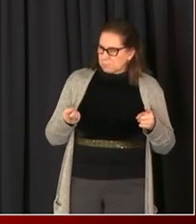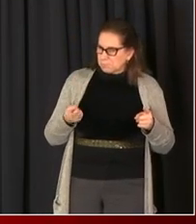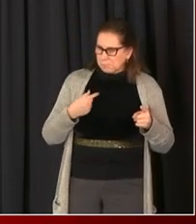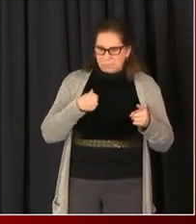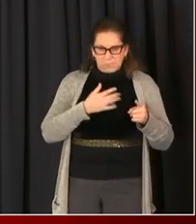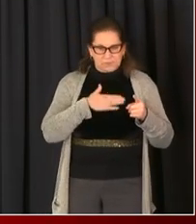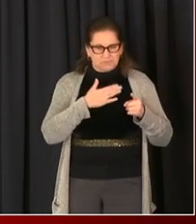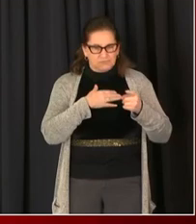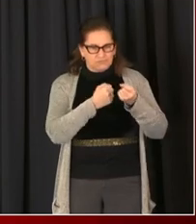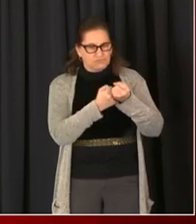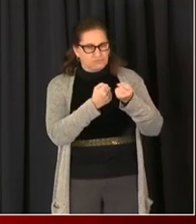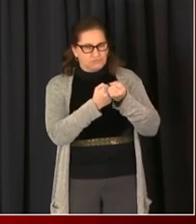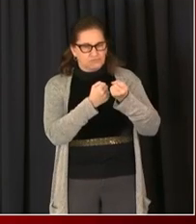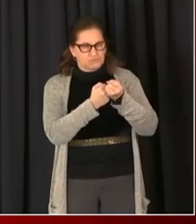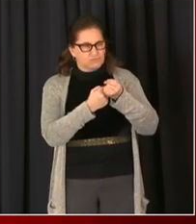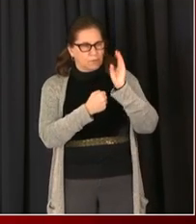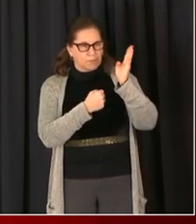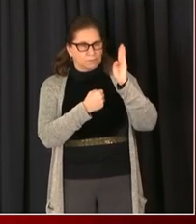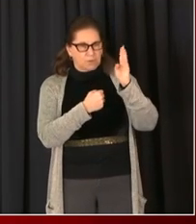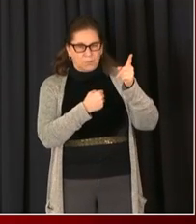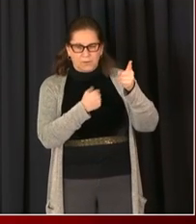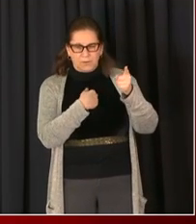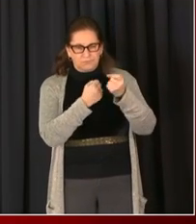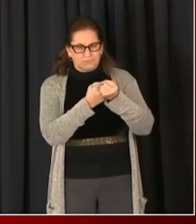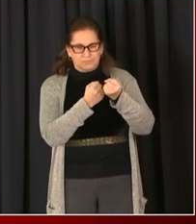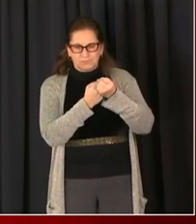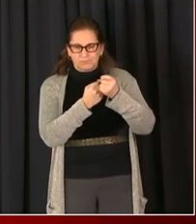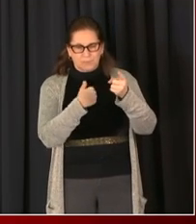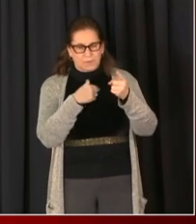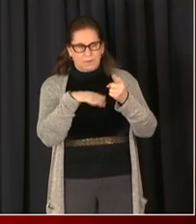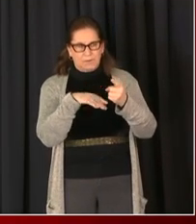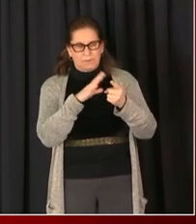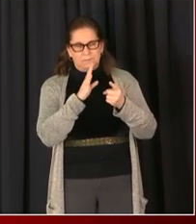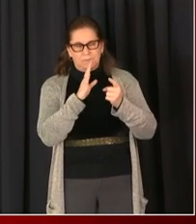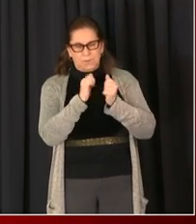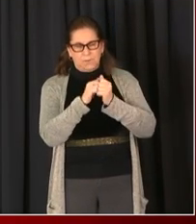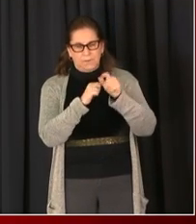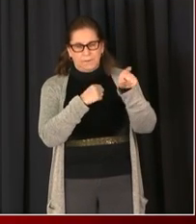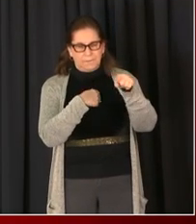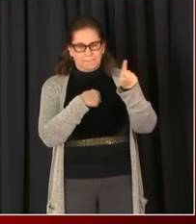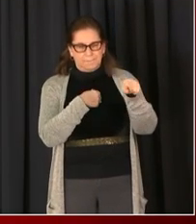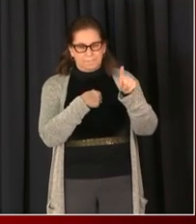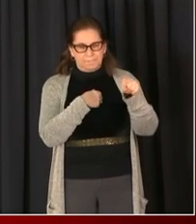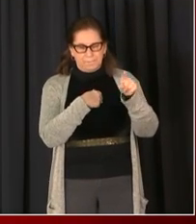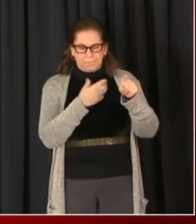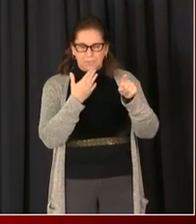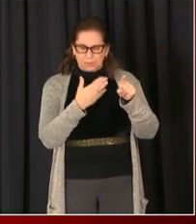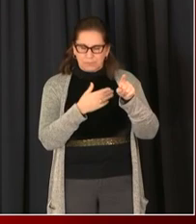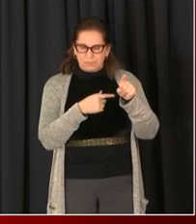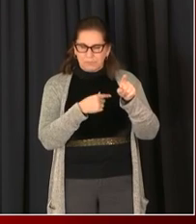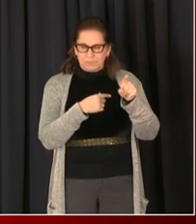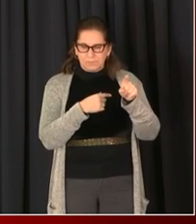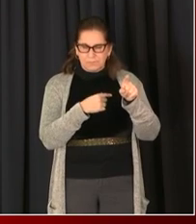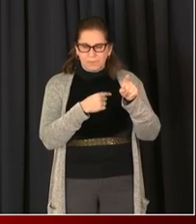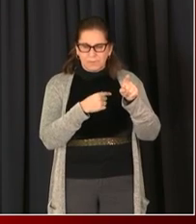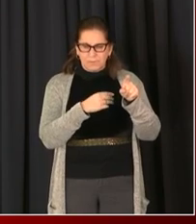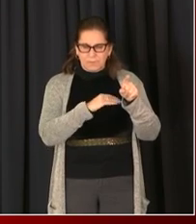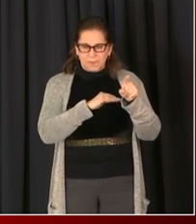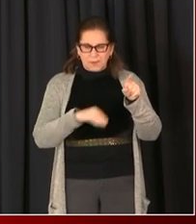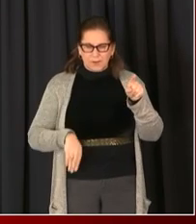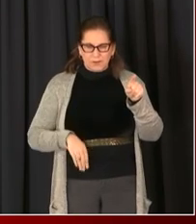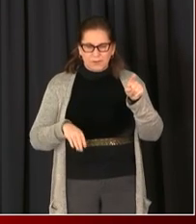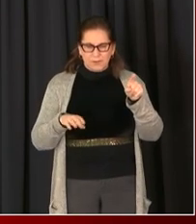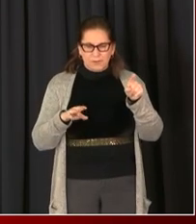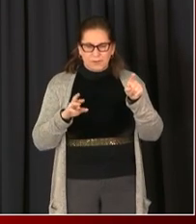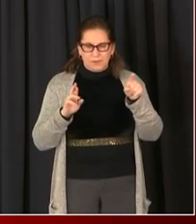Baltimore, and I became very good friends with Mayor Rawlings Blake. I